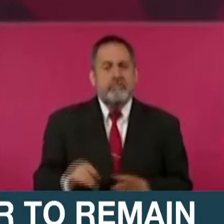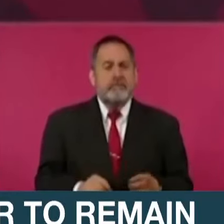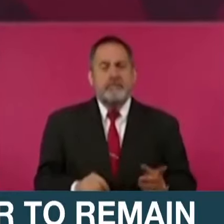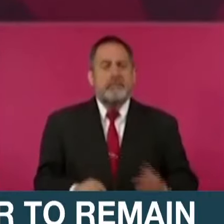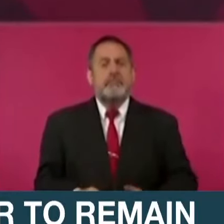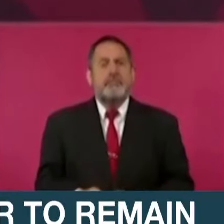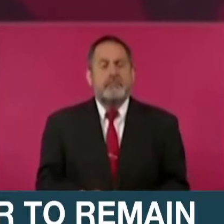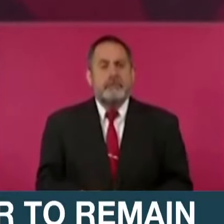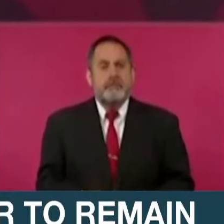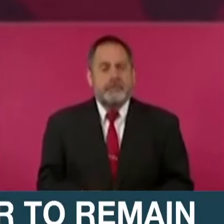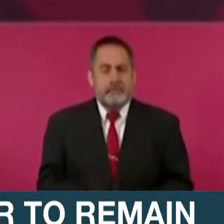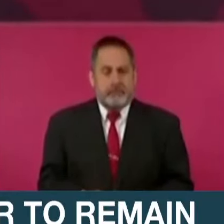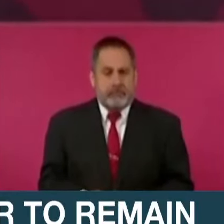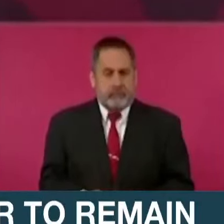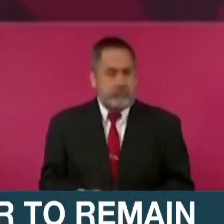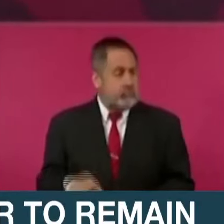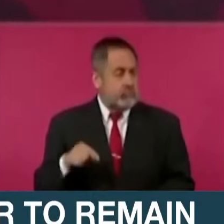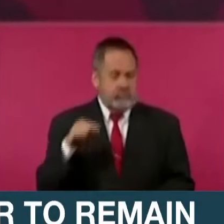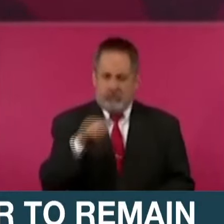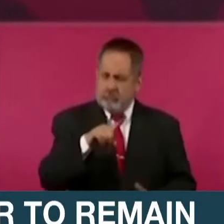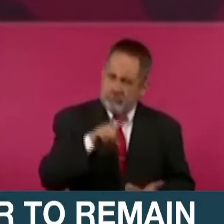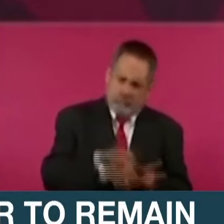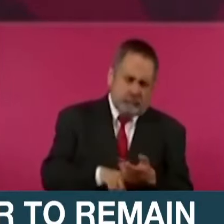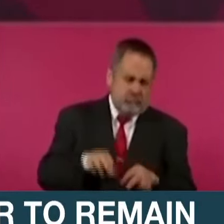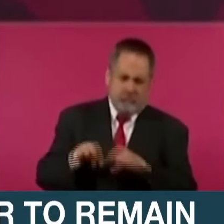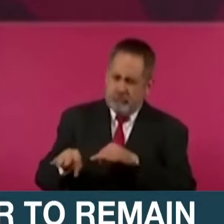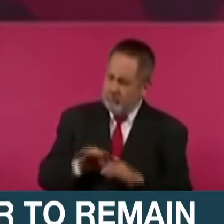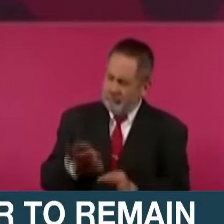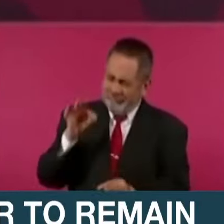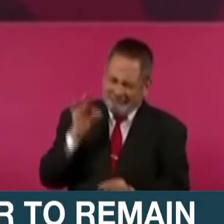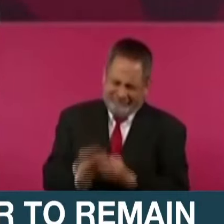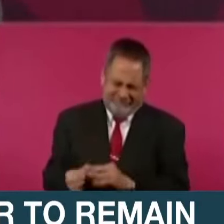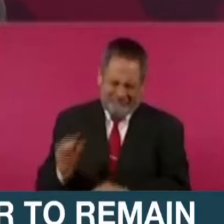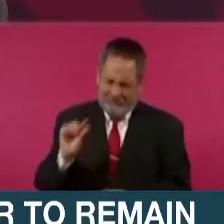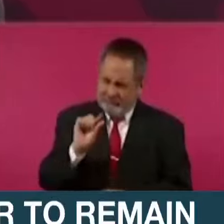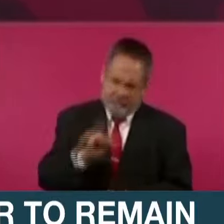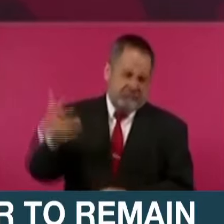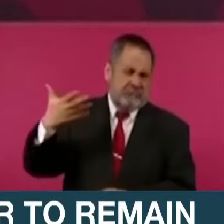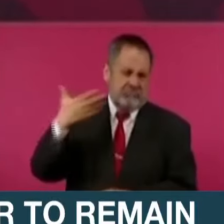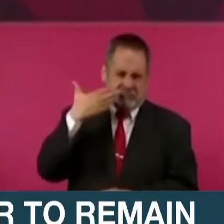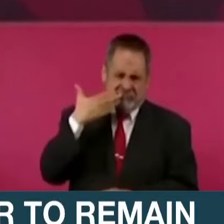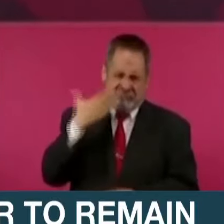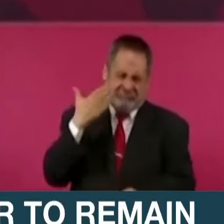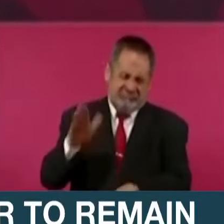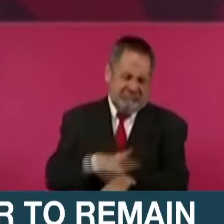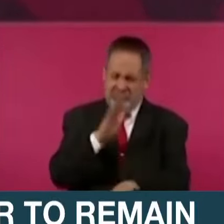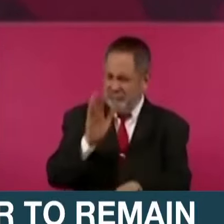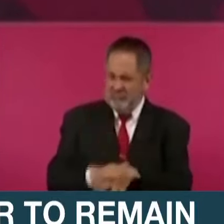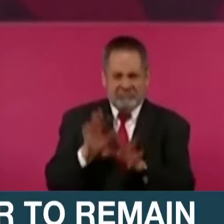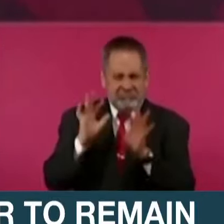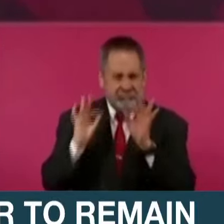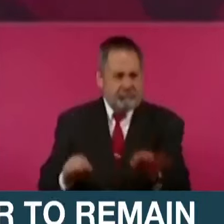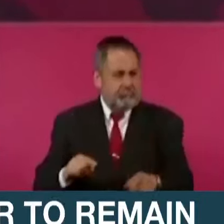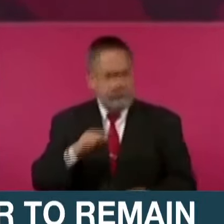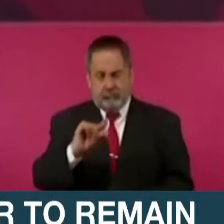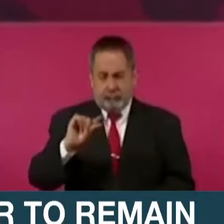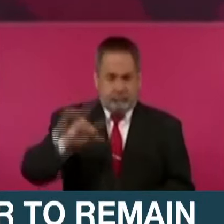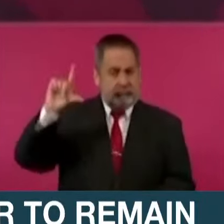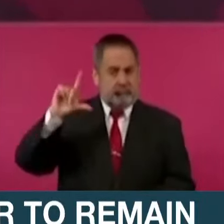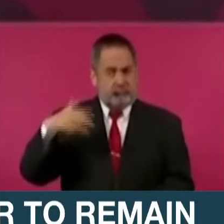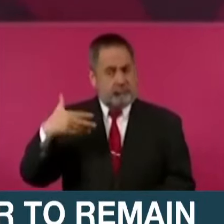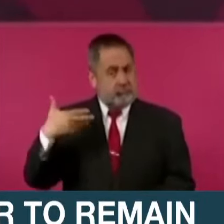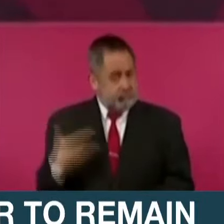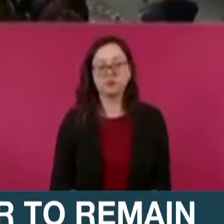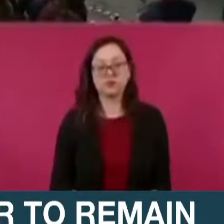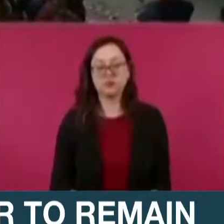to continue the work of her mentor Obrador, whose help for the poor made him highly popular. She is expected to take